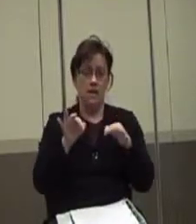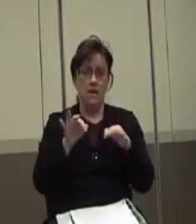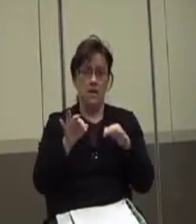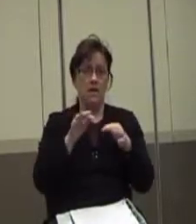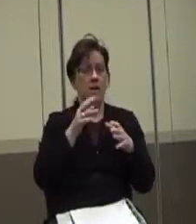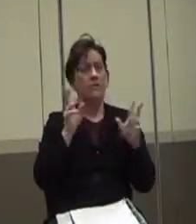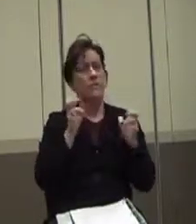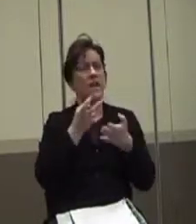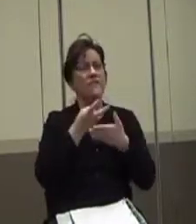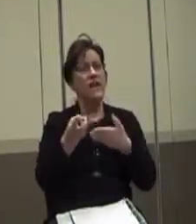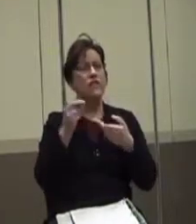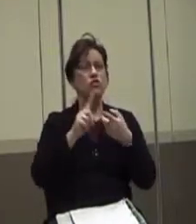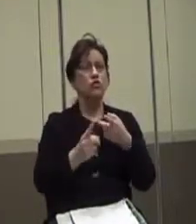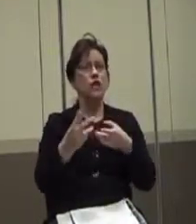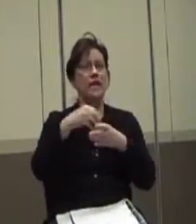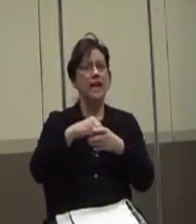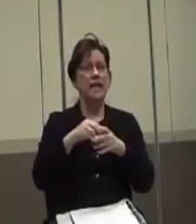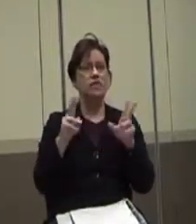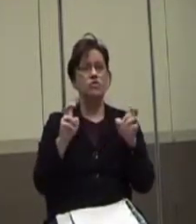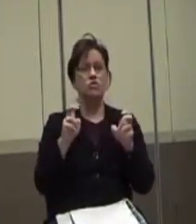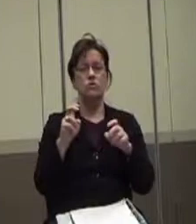failure to engage?